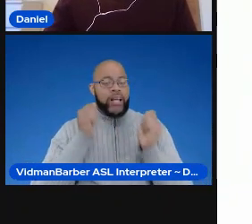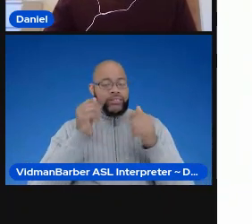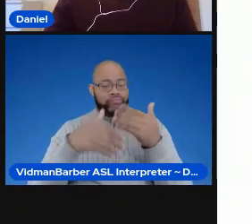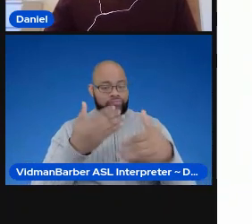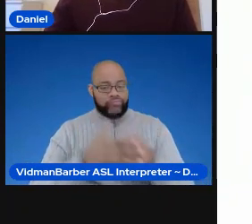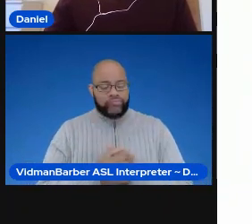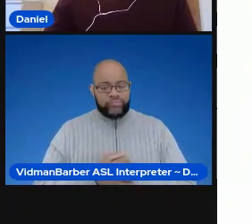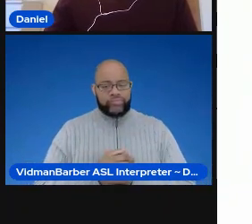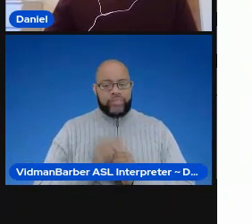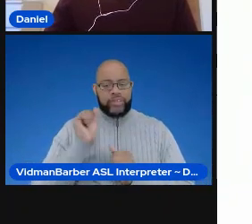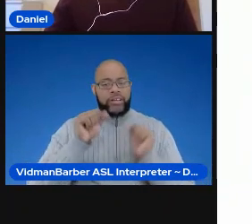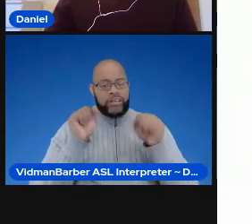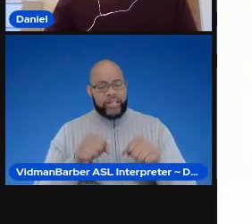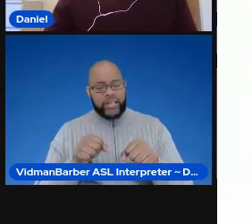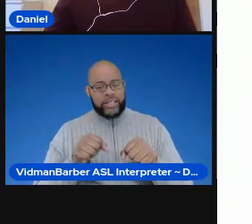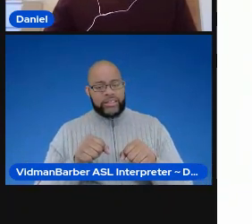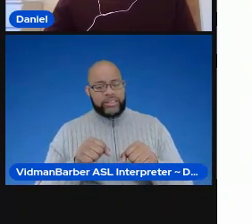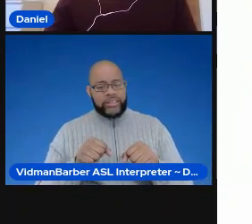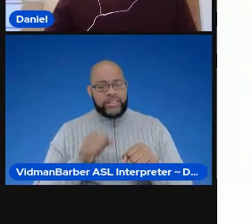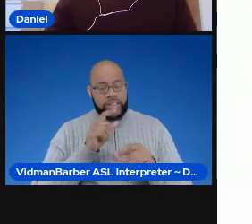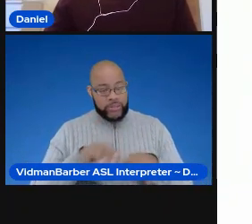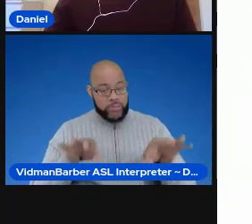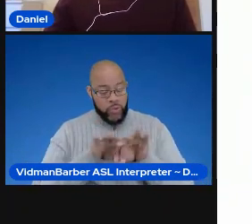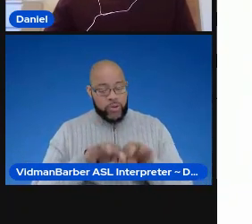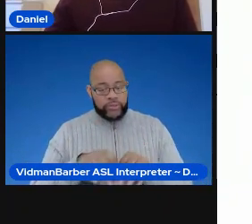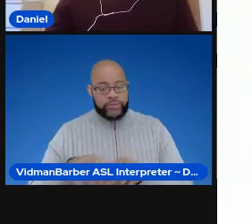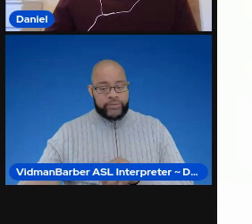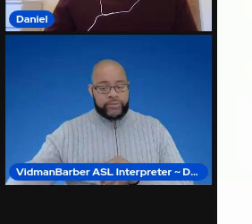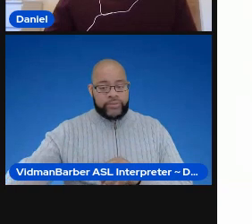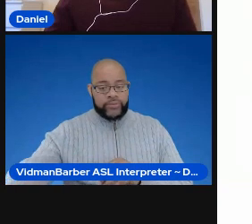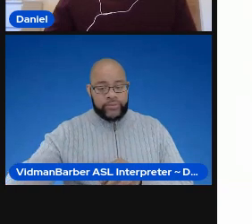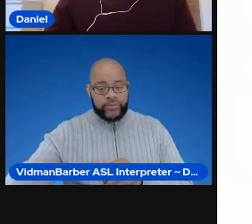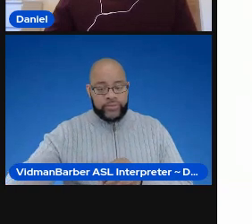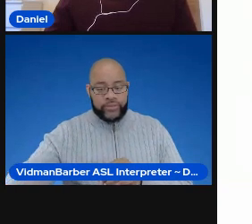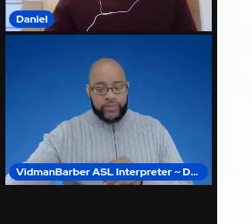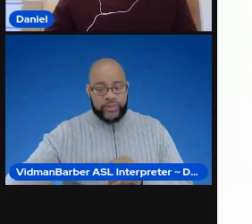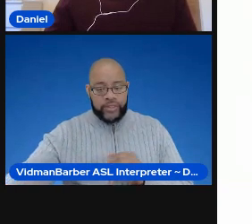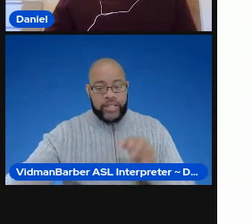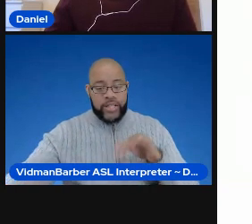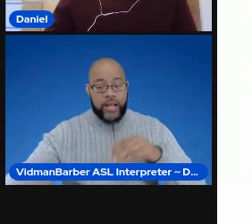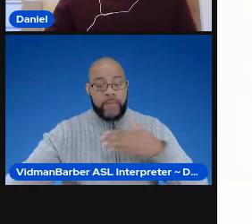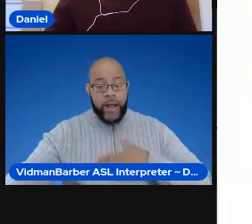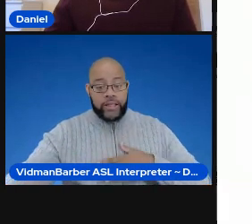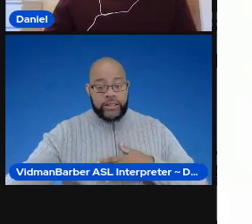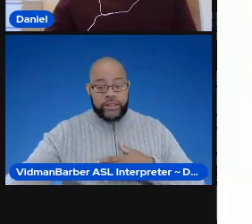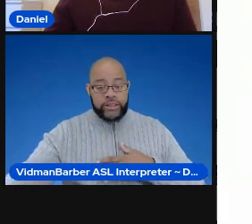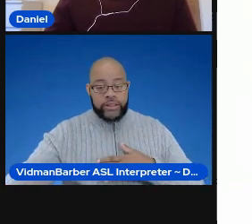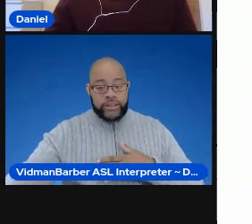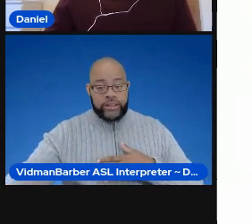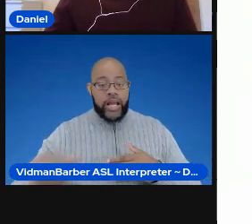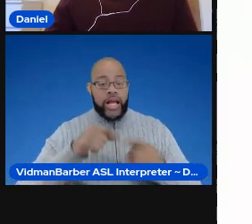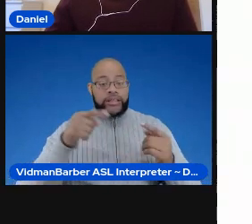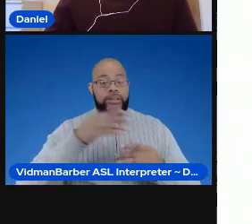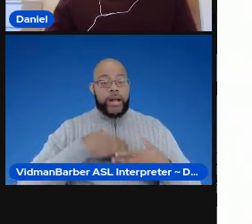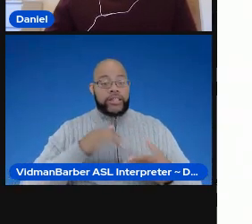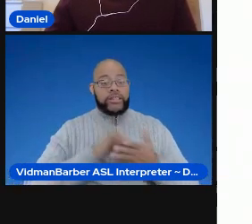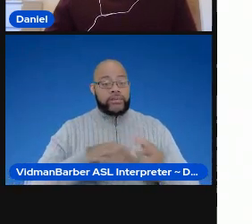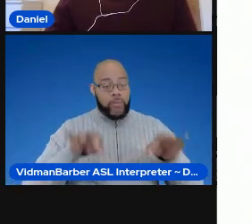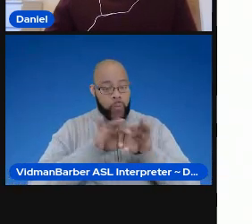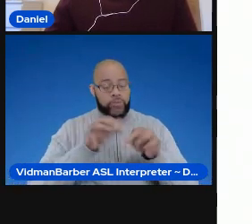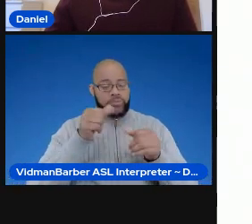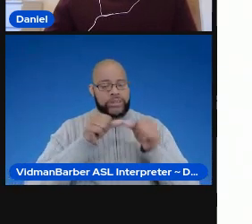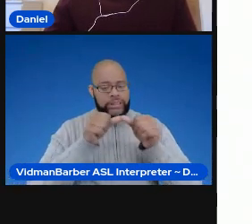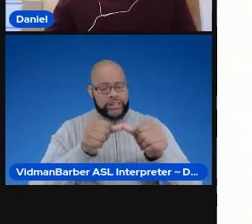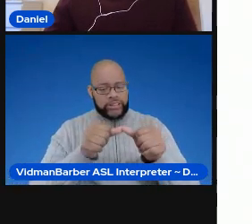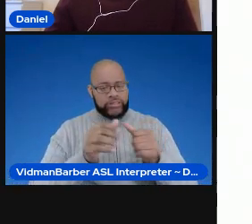And this can be particularly important as specific antibody is essential to maintain continuity of